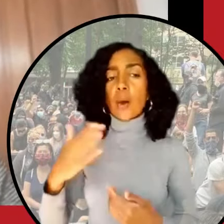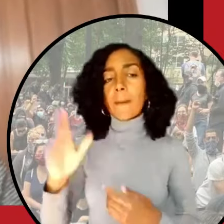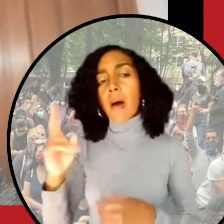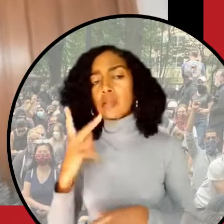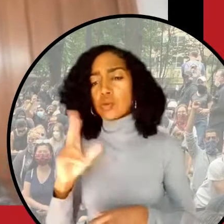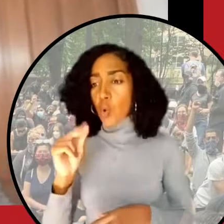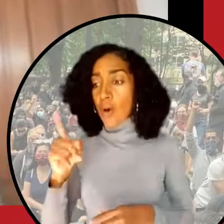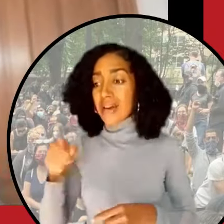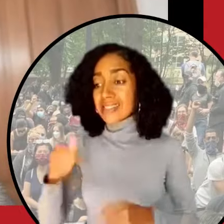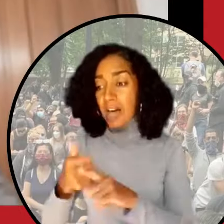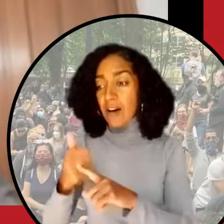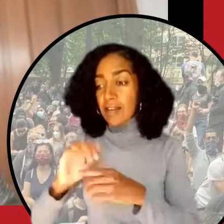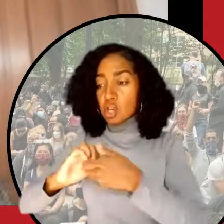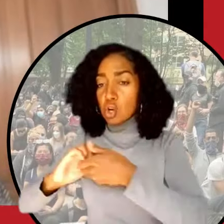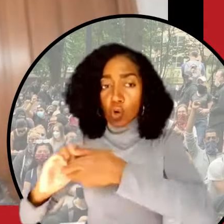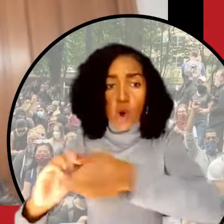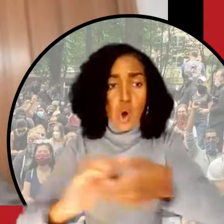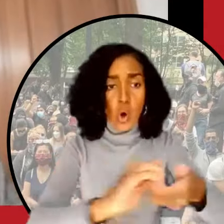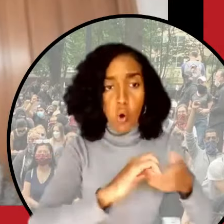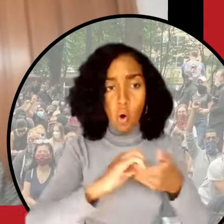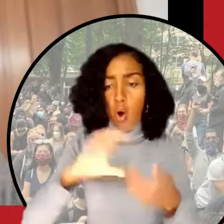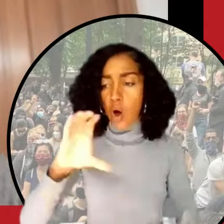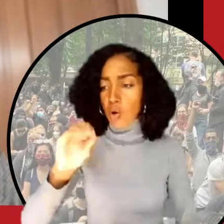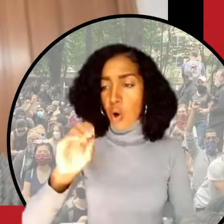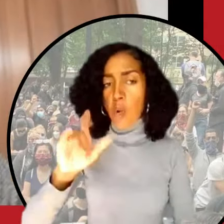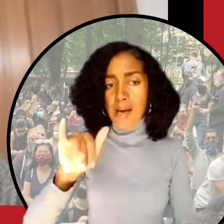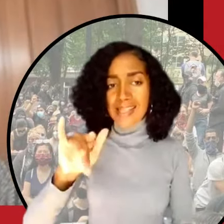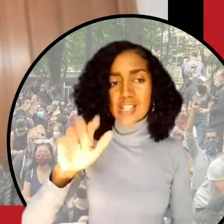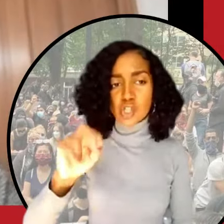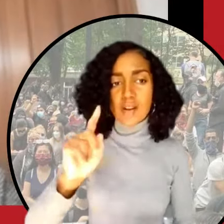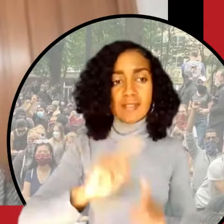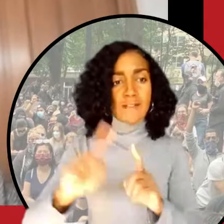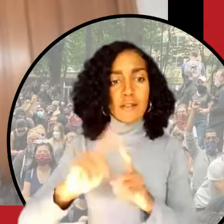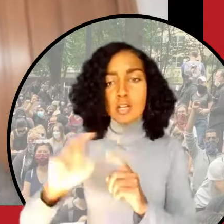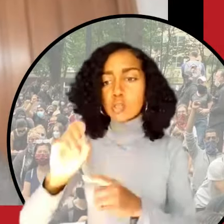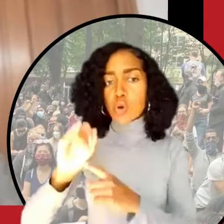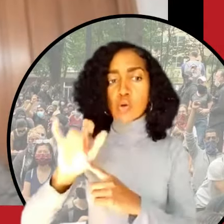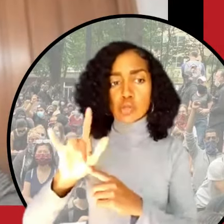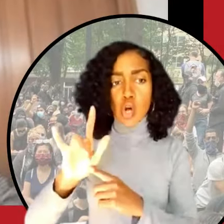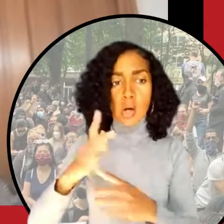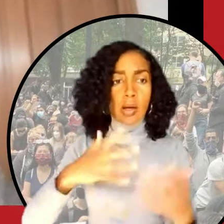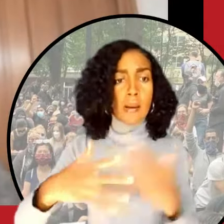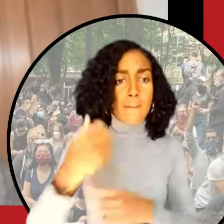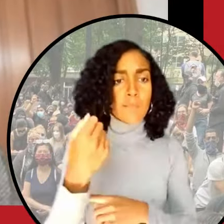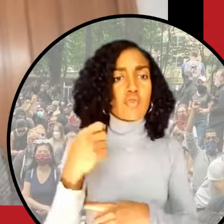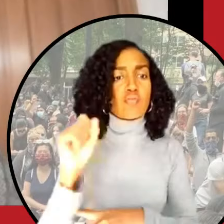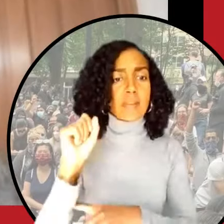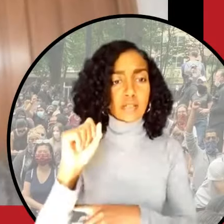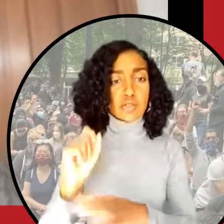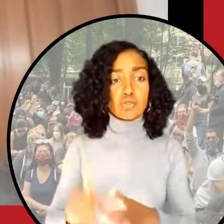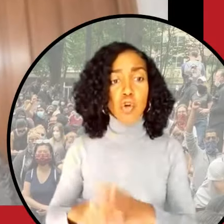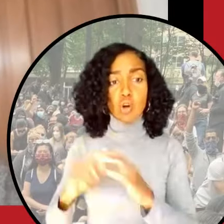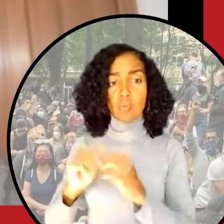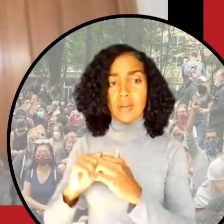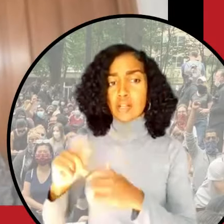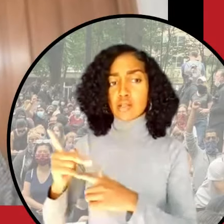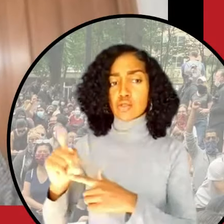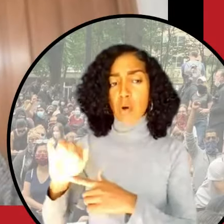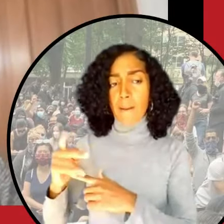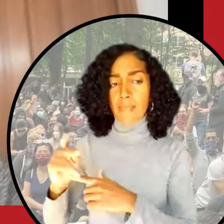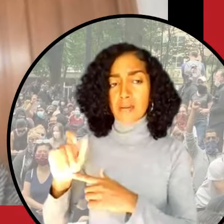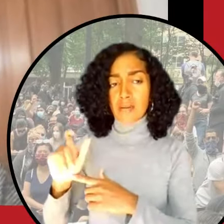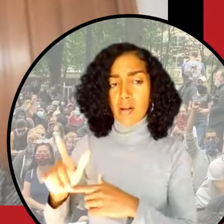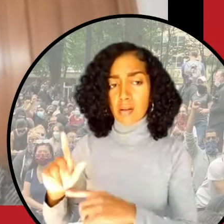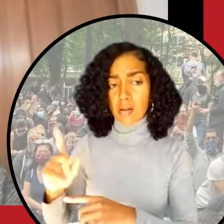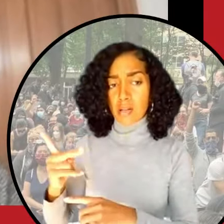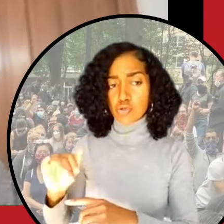social movements. It began with the social movements in the Tropic of Cochabamba, but expanded to the whole country to have a physical presence in the